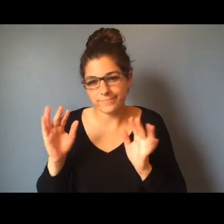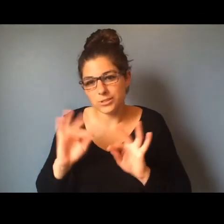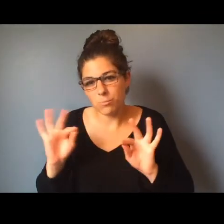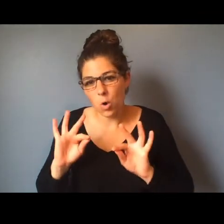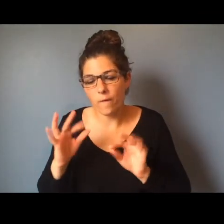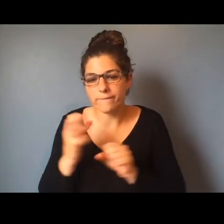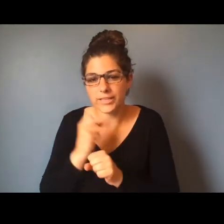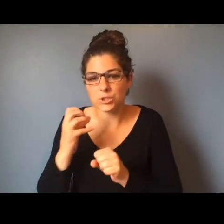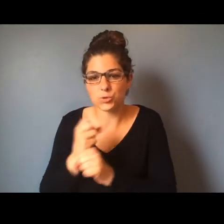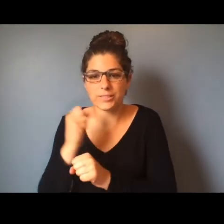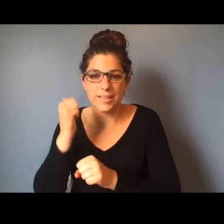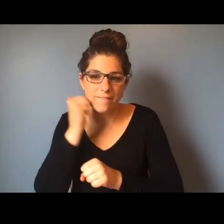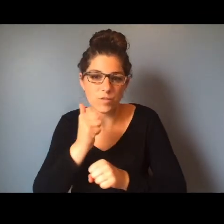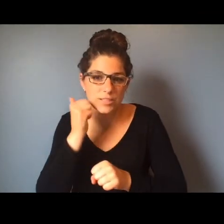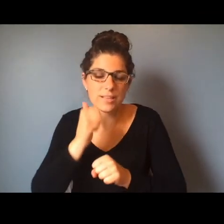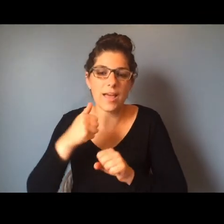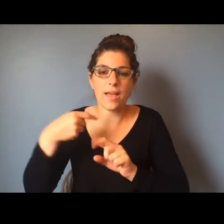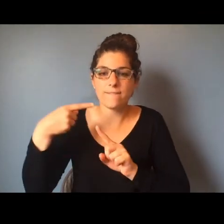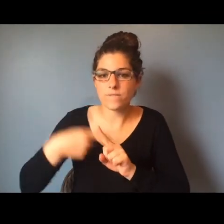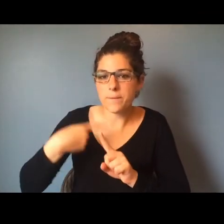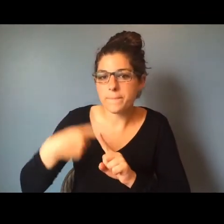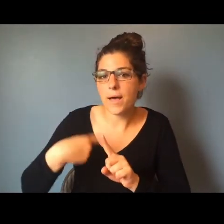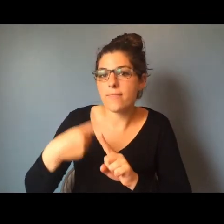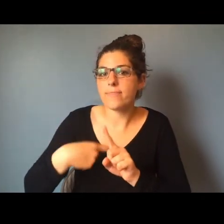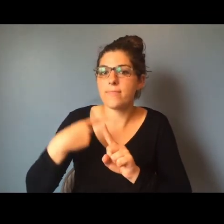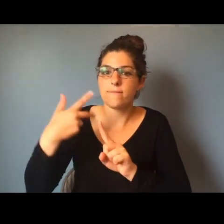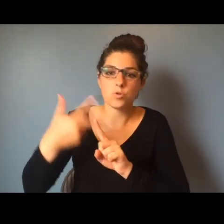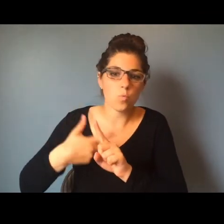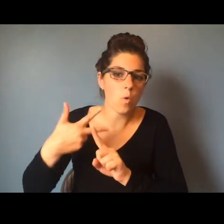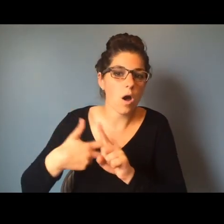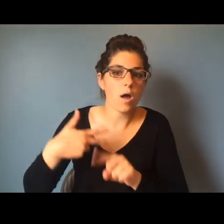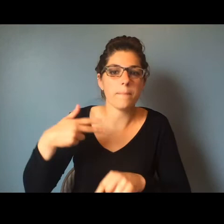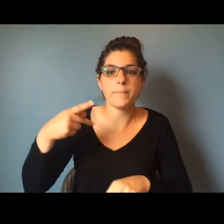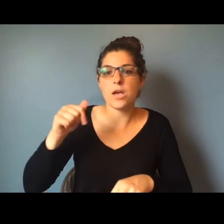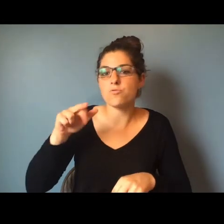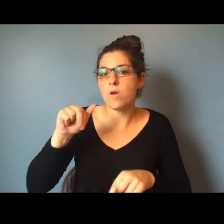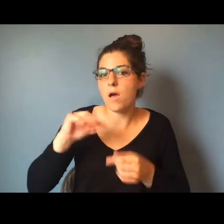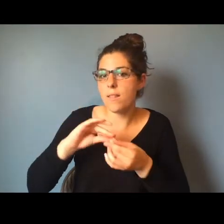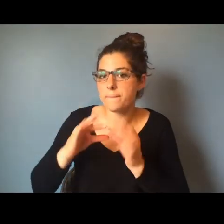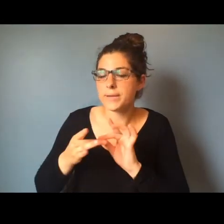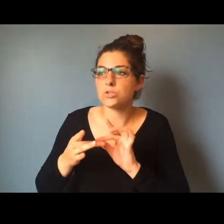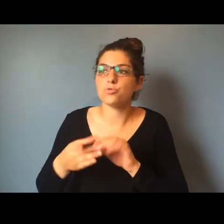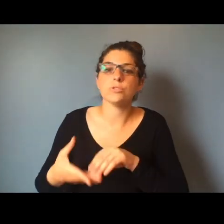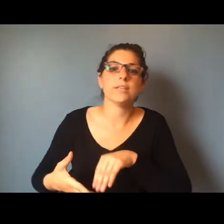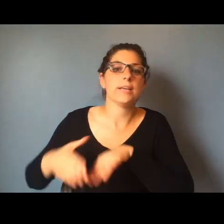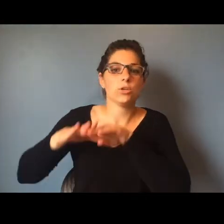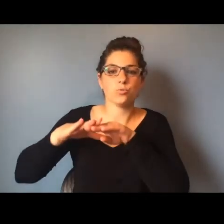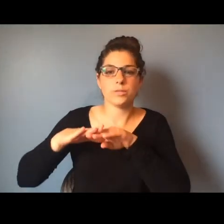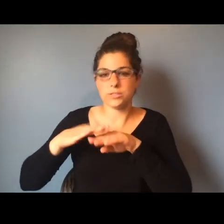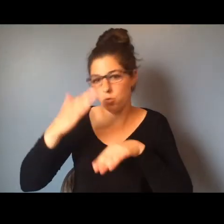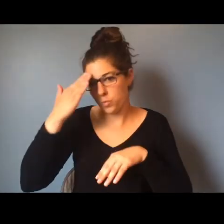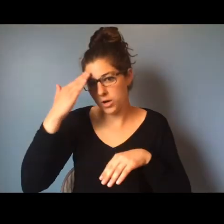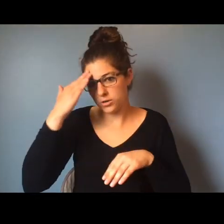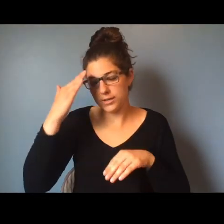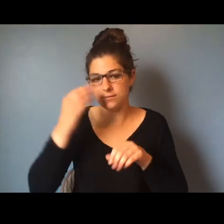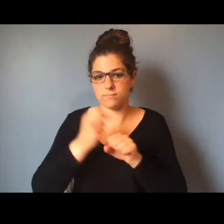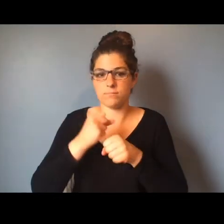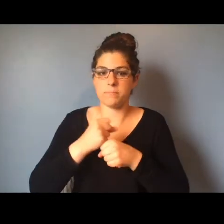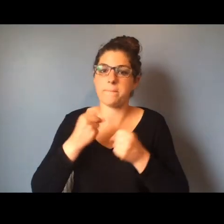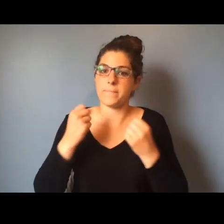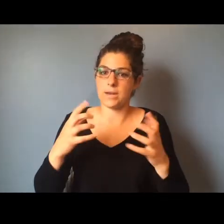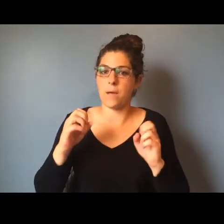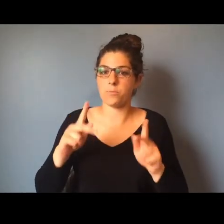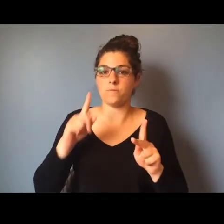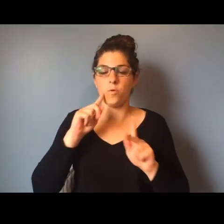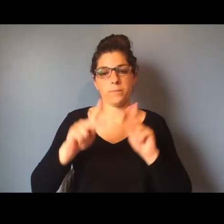day, each and every month, each and every quad for the Paralympics, to just increase the awareness and create as many opportunities for